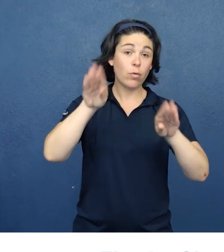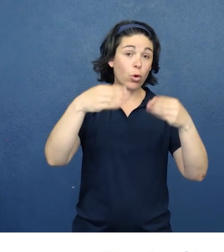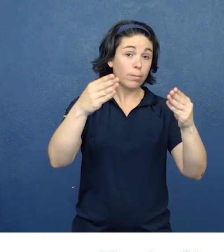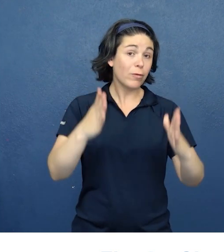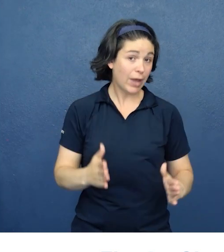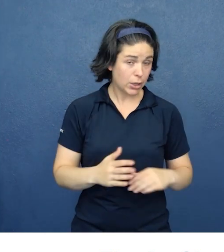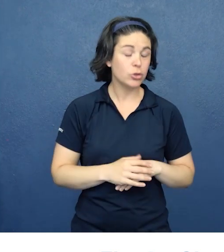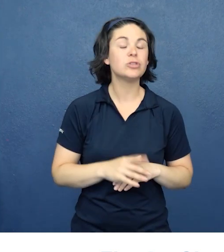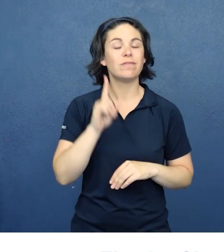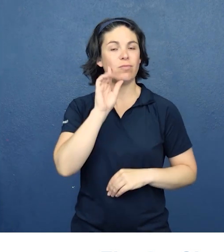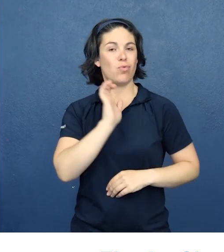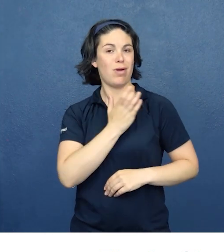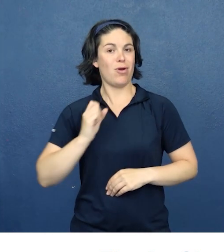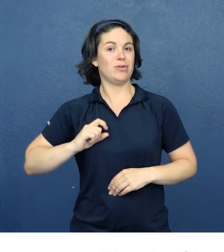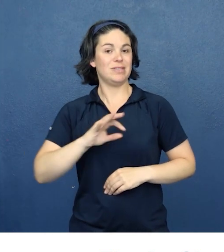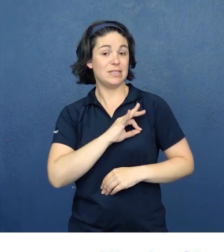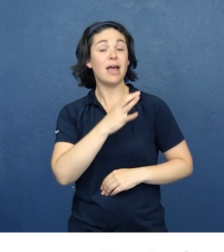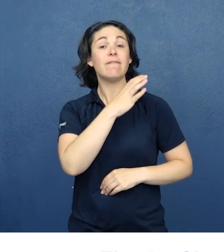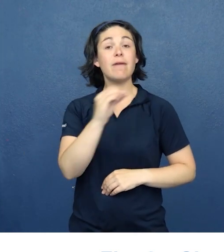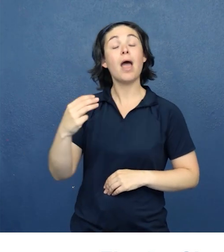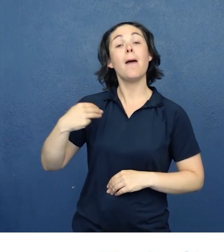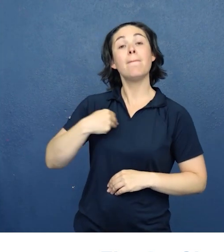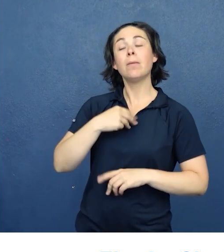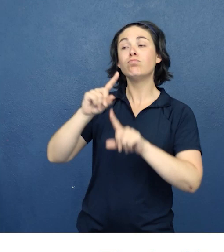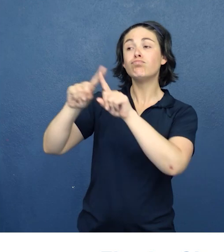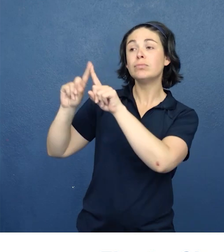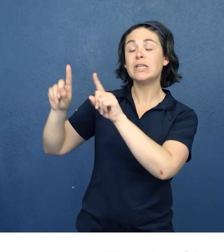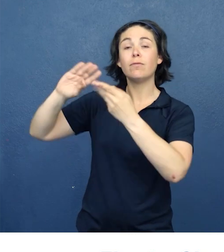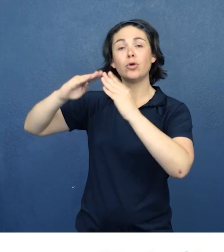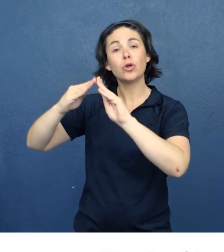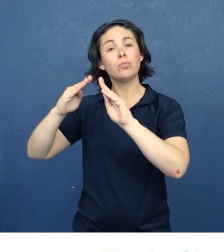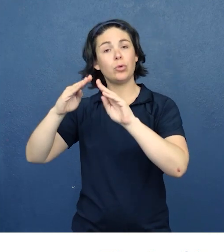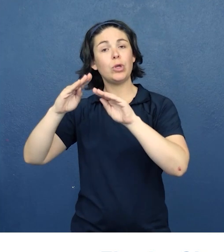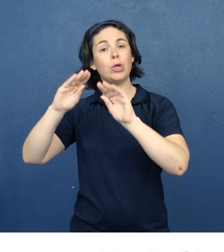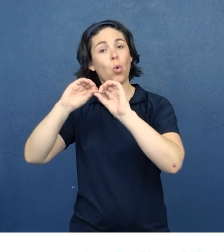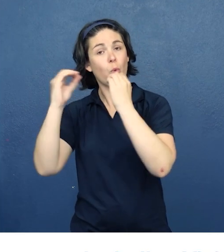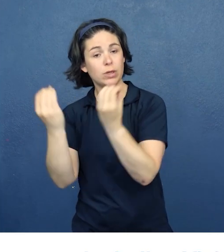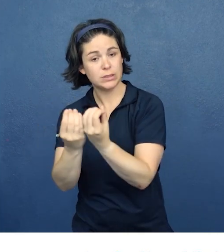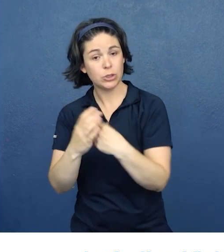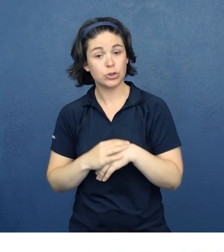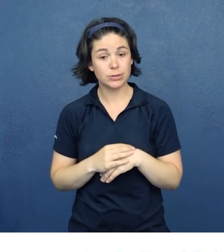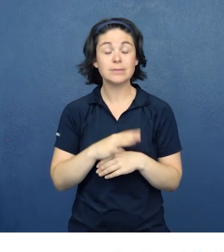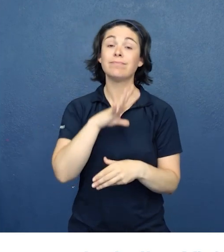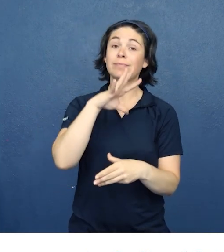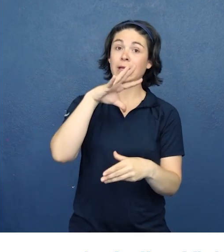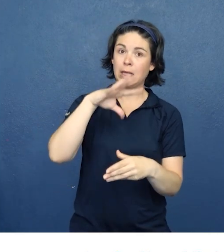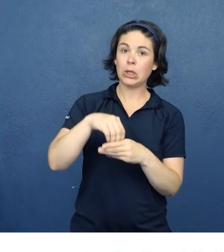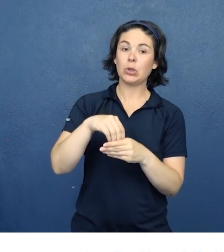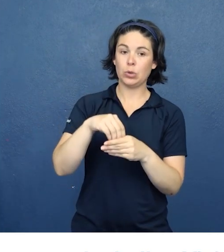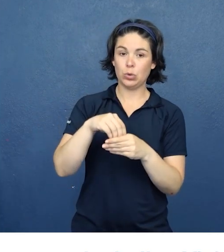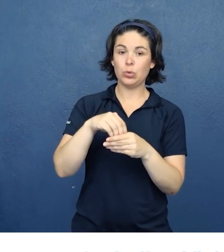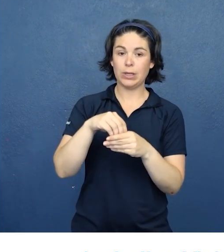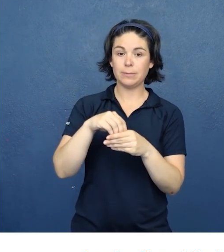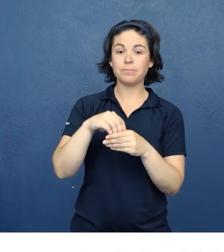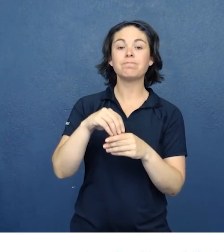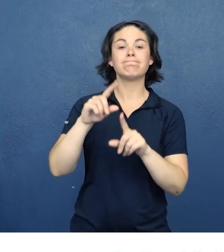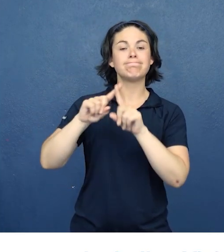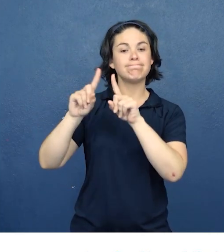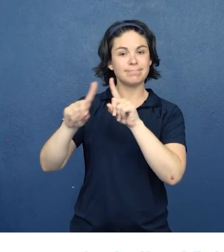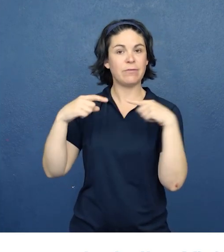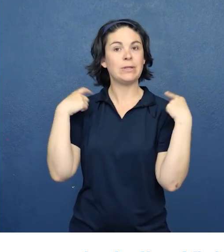for RUHS staff and members of community organizations, including Visión y